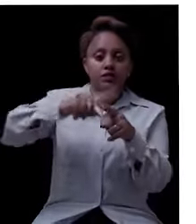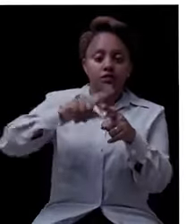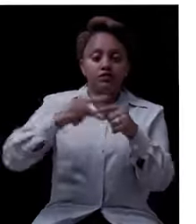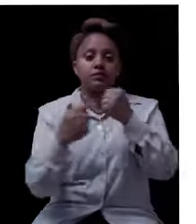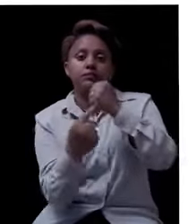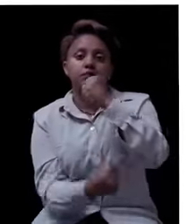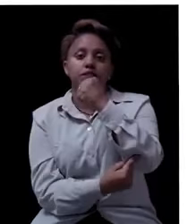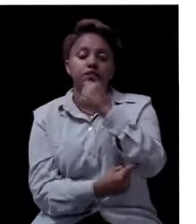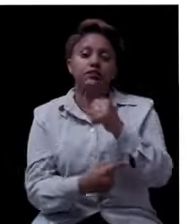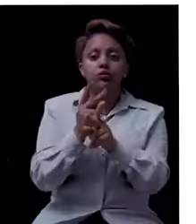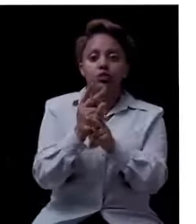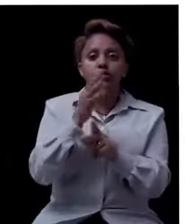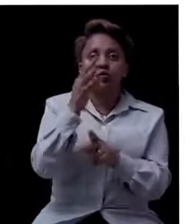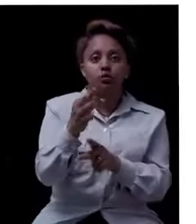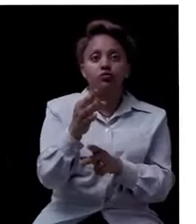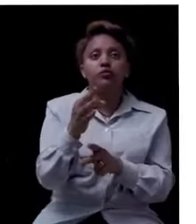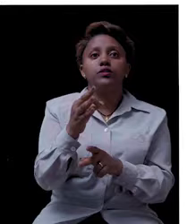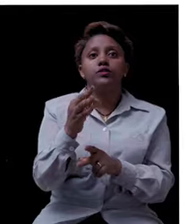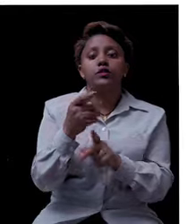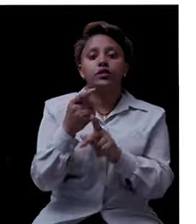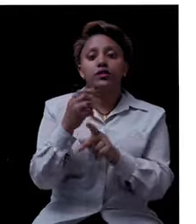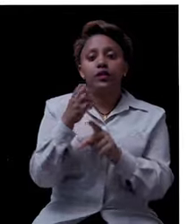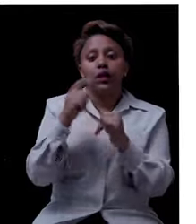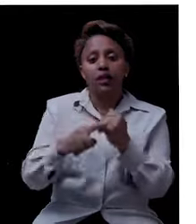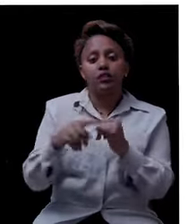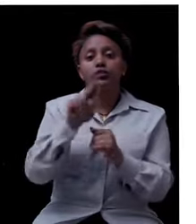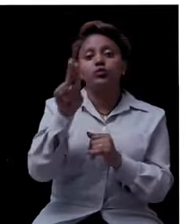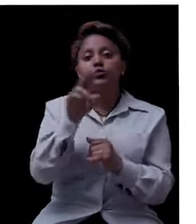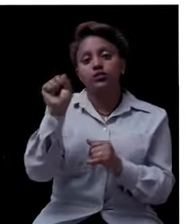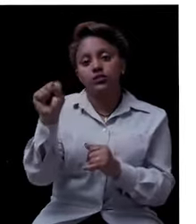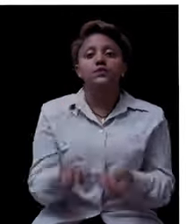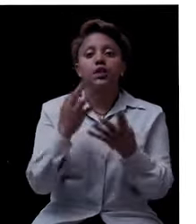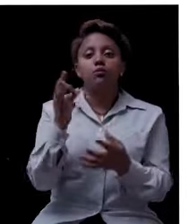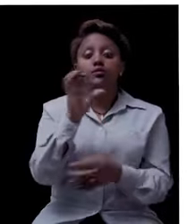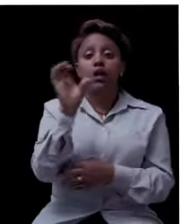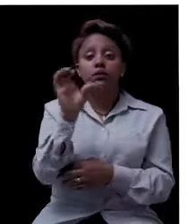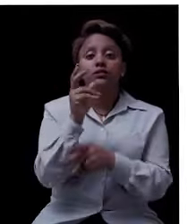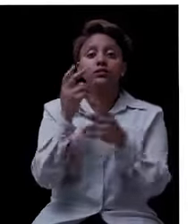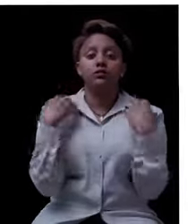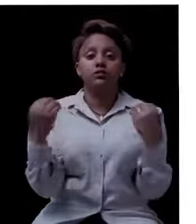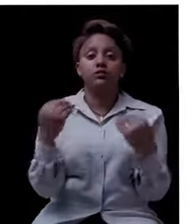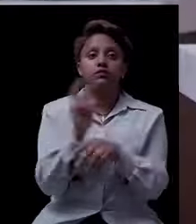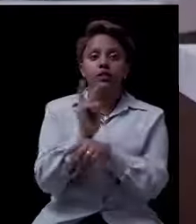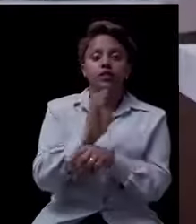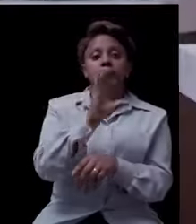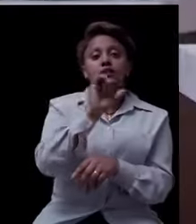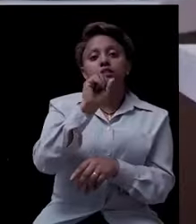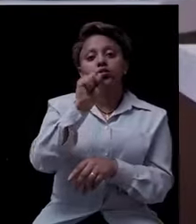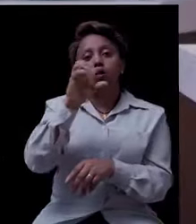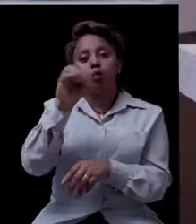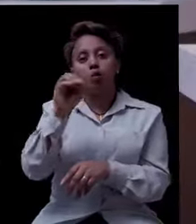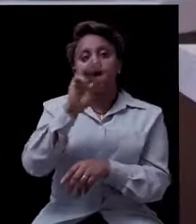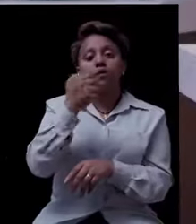users. Improves recovery time after a breach. Protection for end users. Some